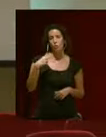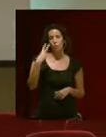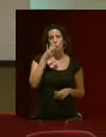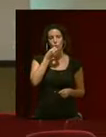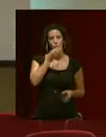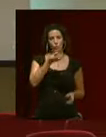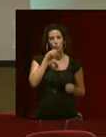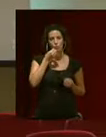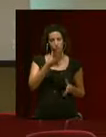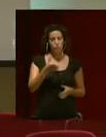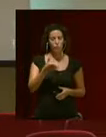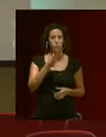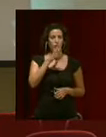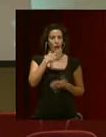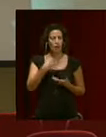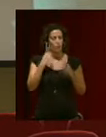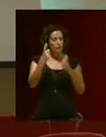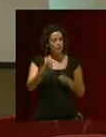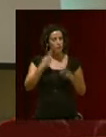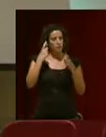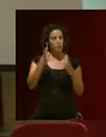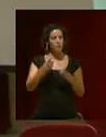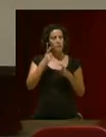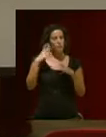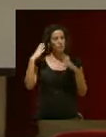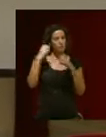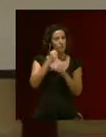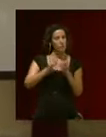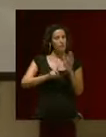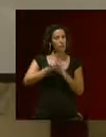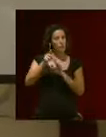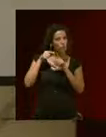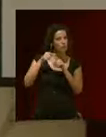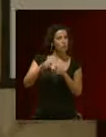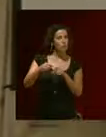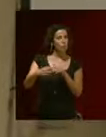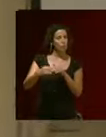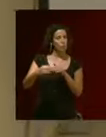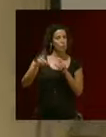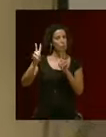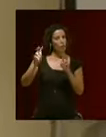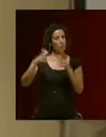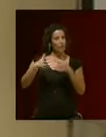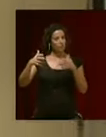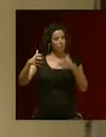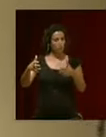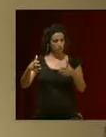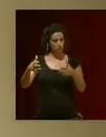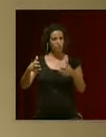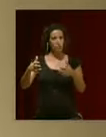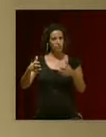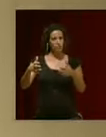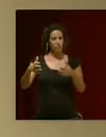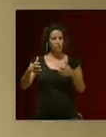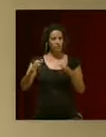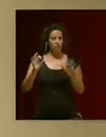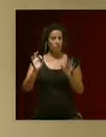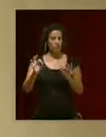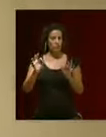to conclude the session, I would like to make a couple of comments. We are trying to